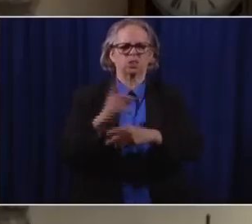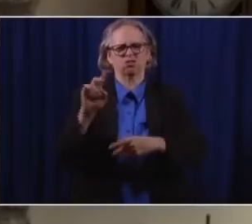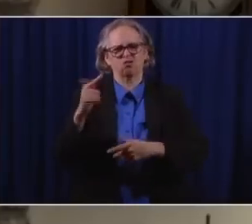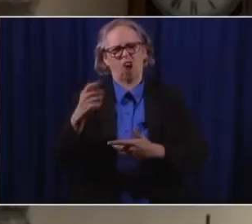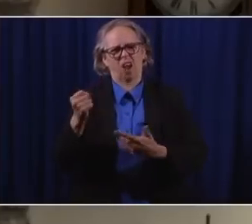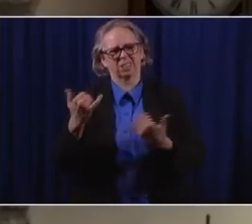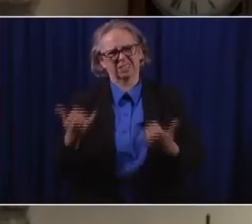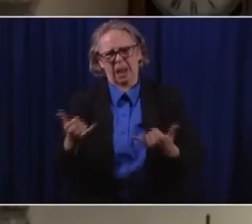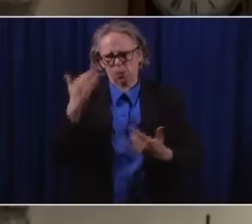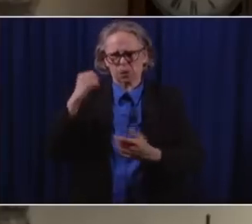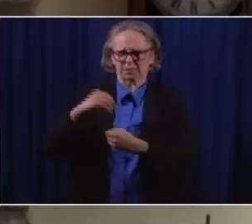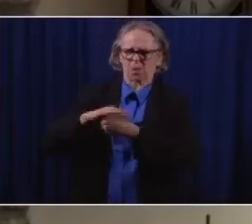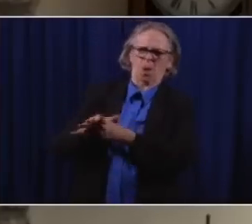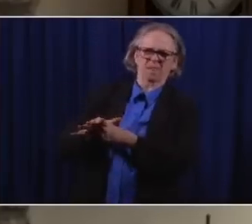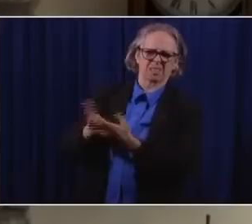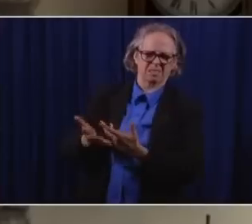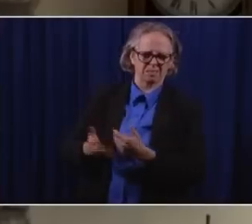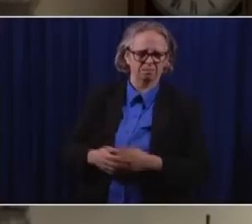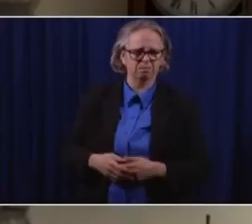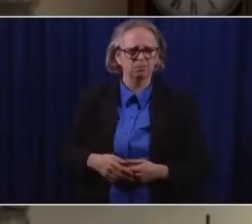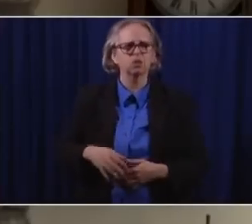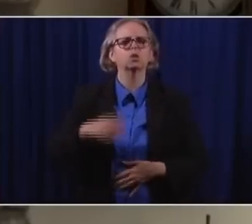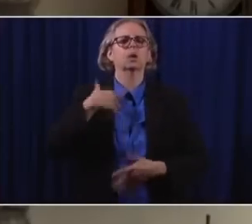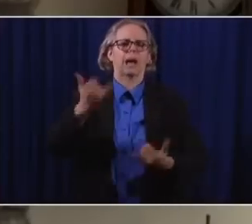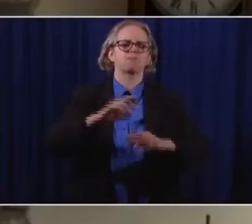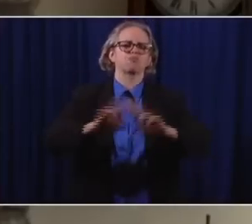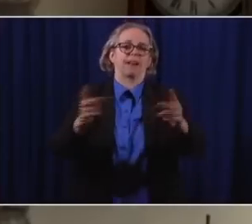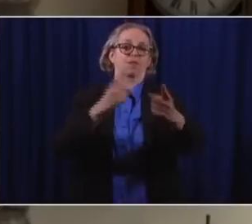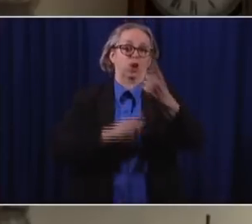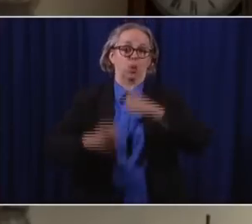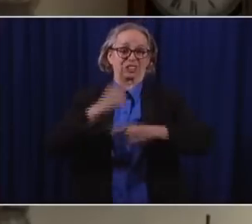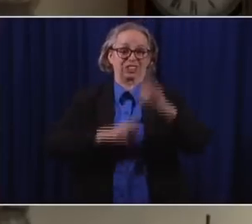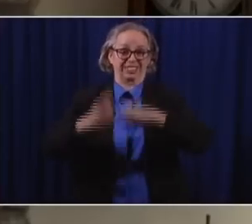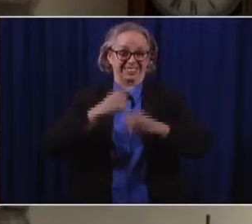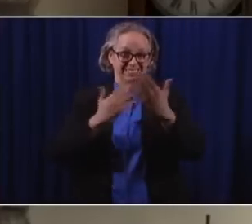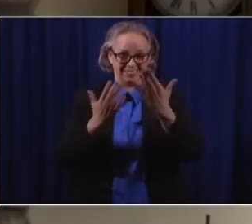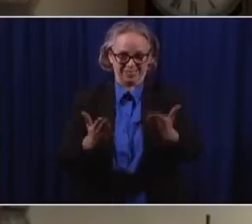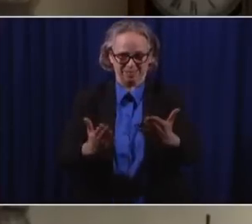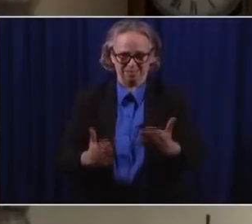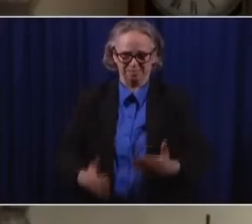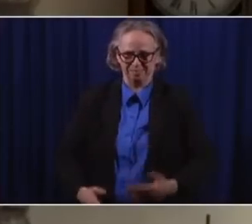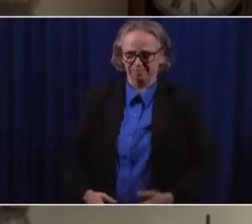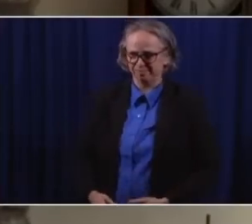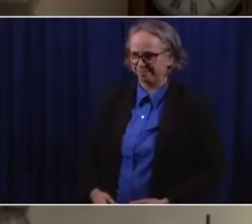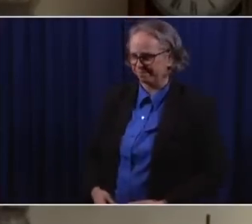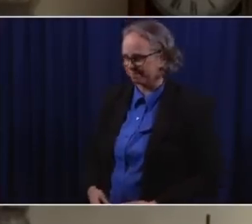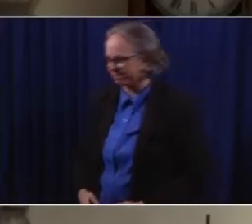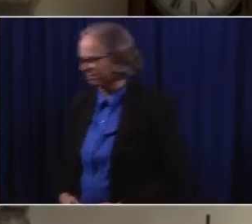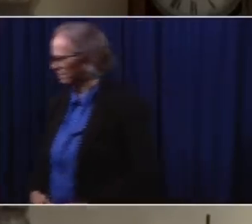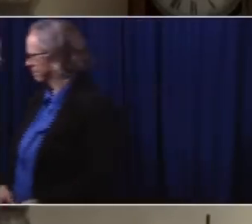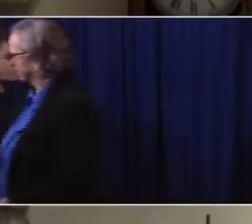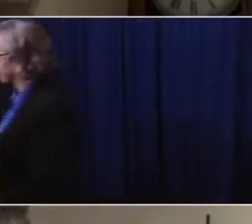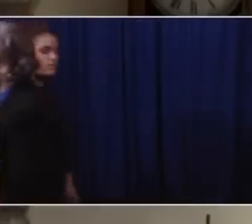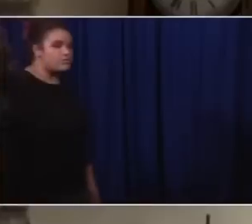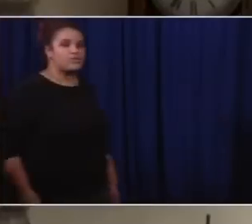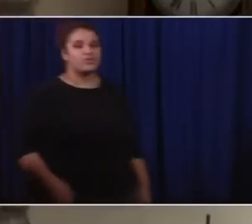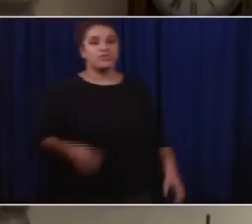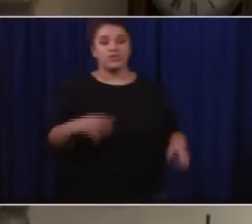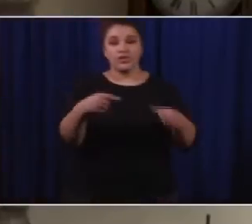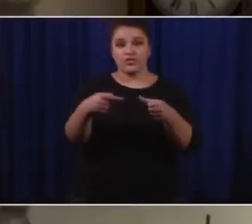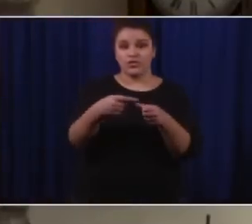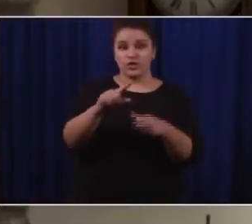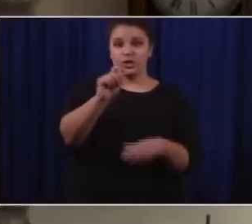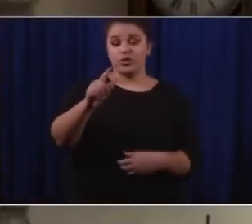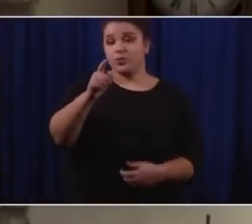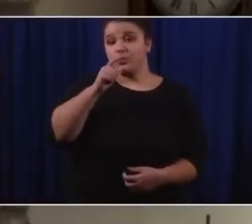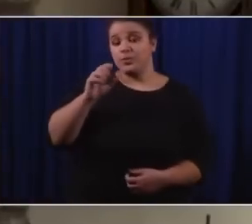go for our questions. Governor, your first question today is from Scott Hallis at the Xenia Daily Gazette. Hey, Scott. Hey, Governor,